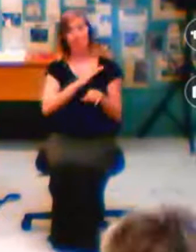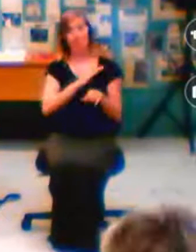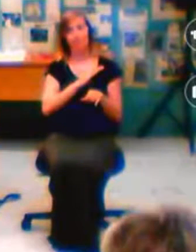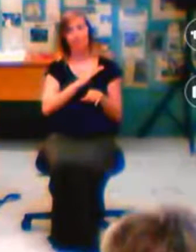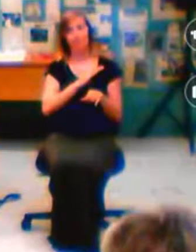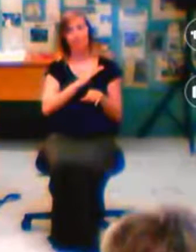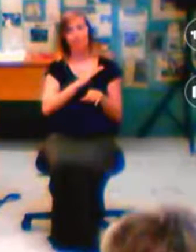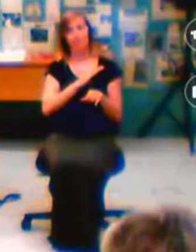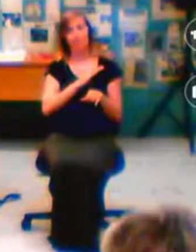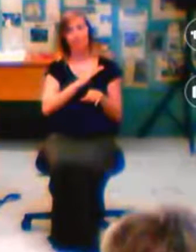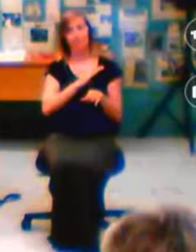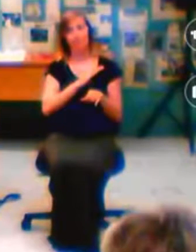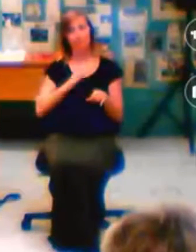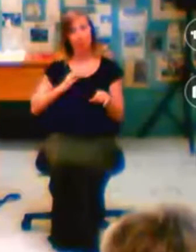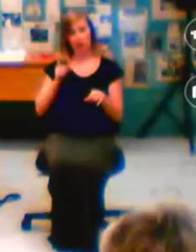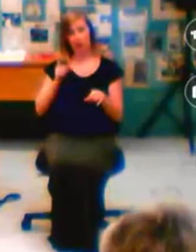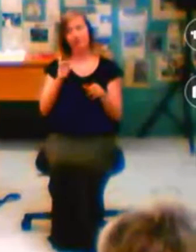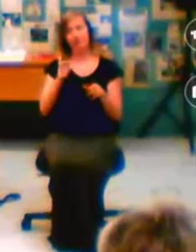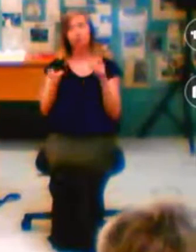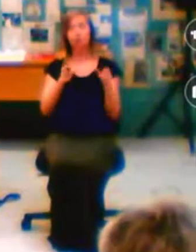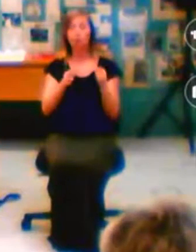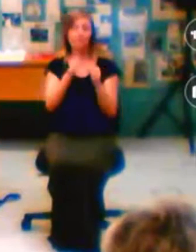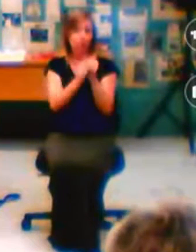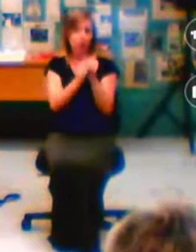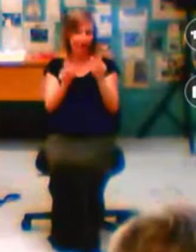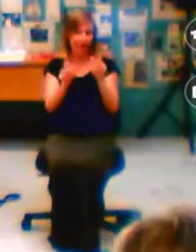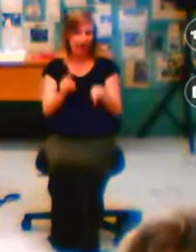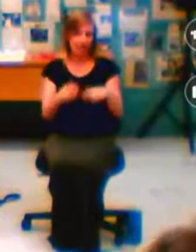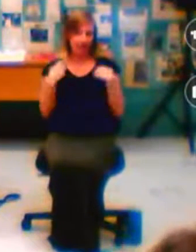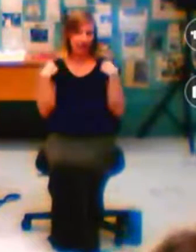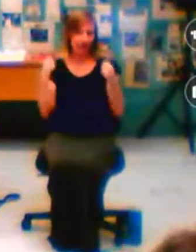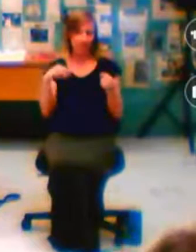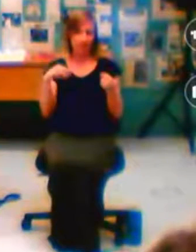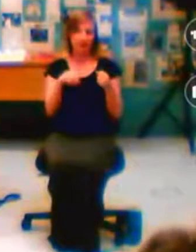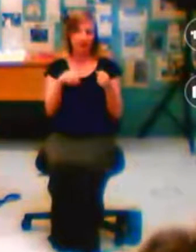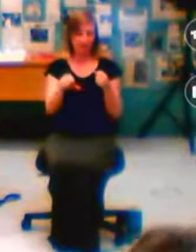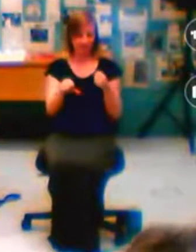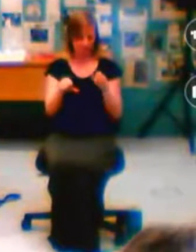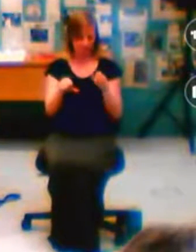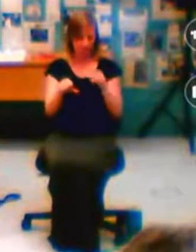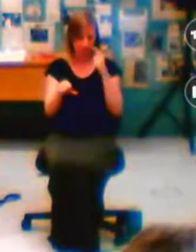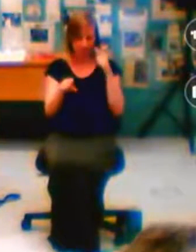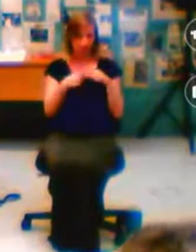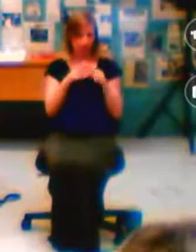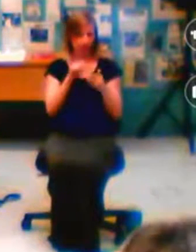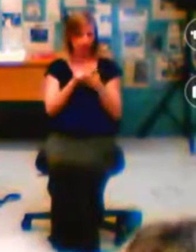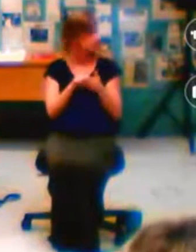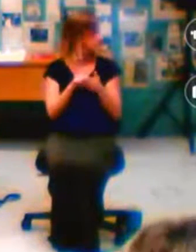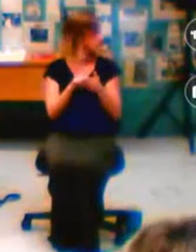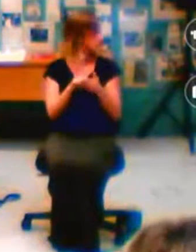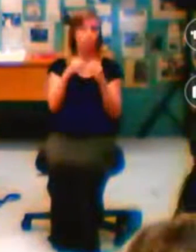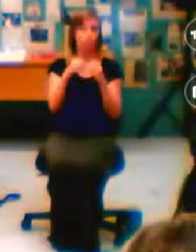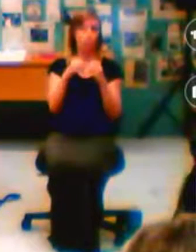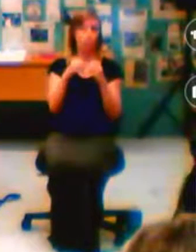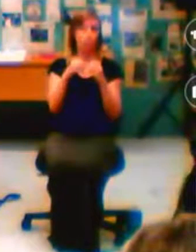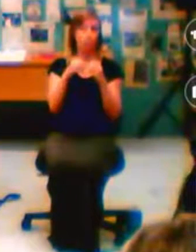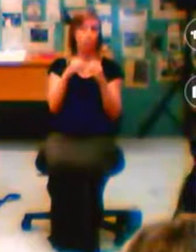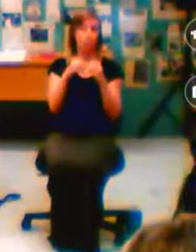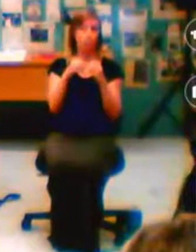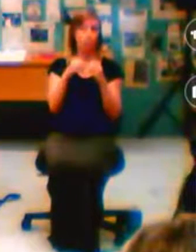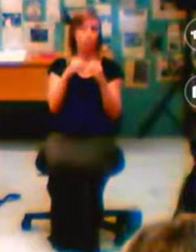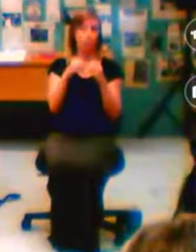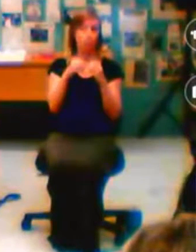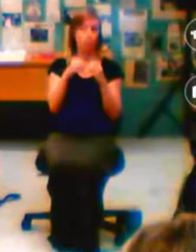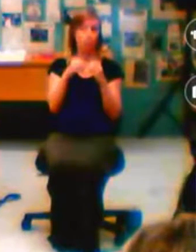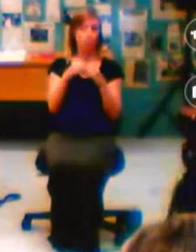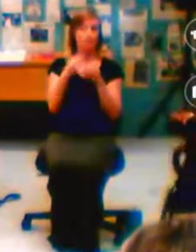if people are voting and if we say it's a system in which everybody is pitted against everybody else, and it is in the system because this